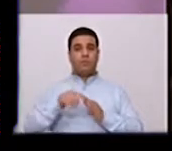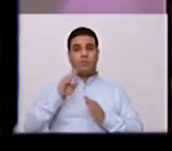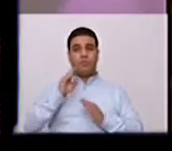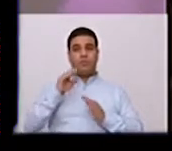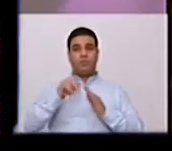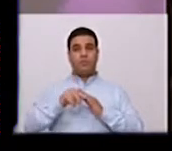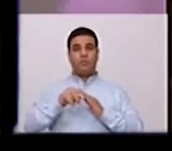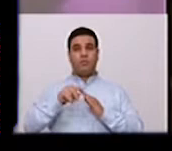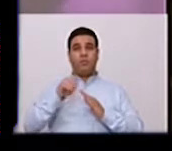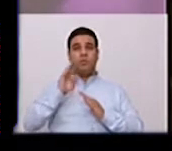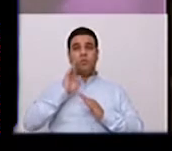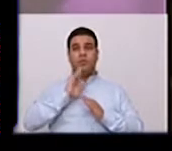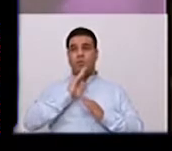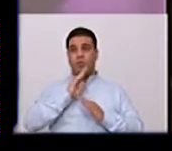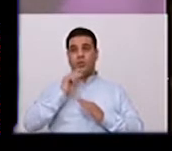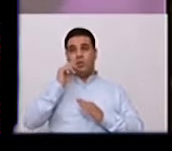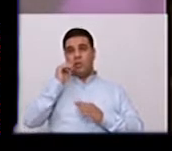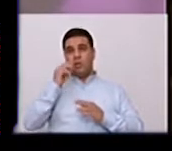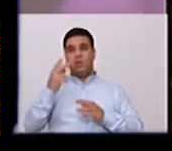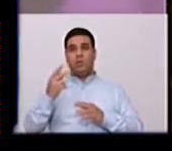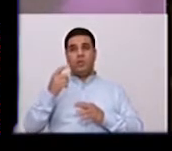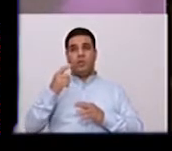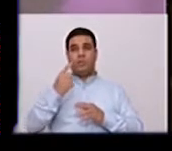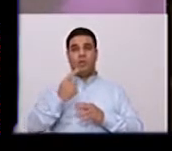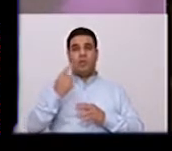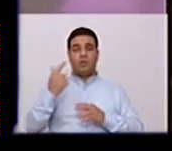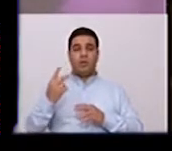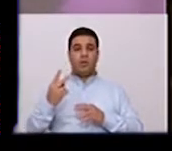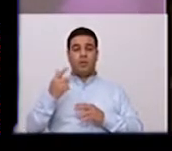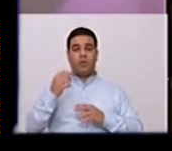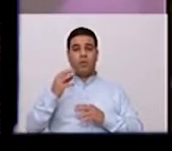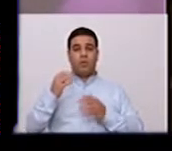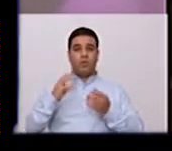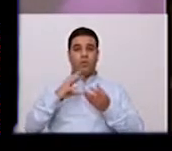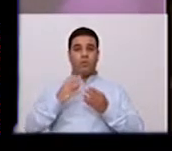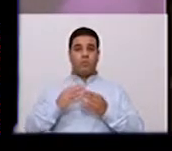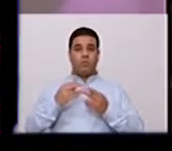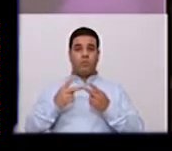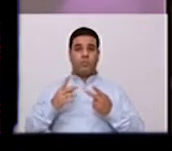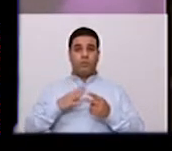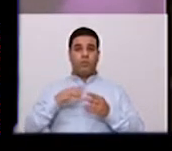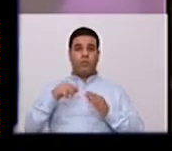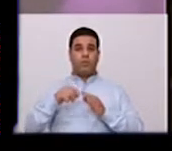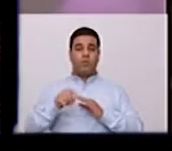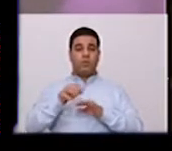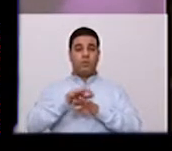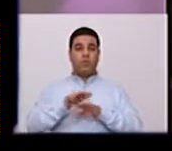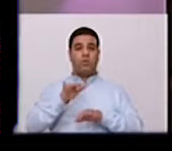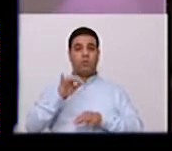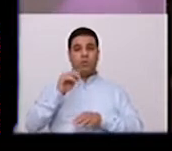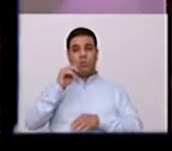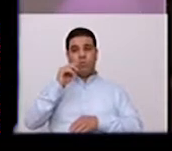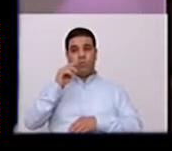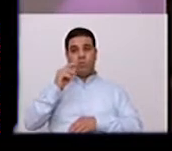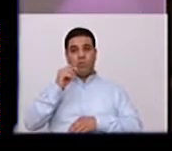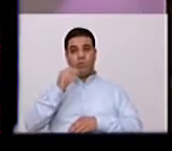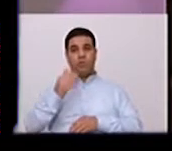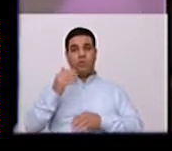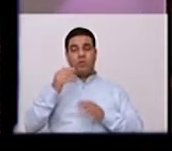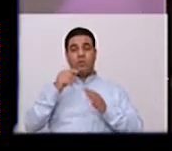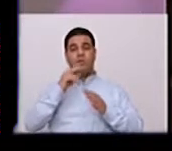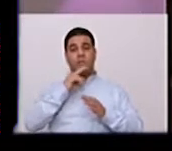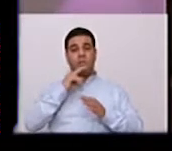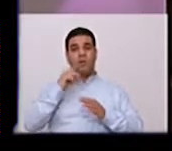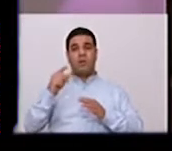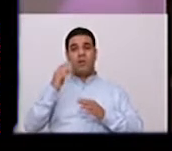gameta, erkak organizmdan ikkita gameta olamiz. Va hosil bo'lgan avlod toshbaqarang urg'ochi va qora rangli